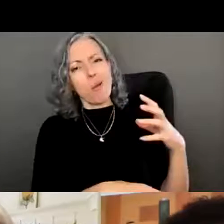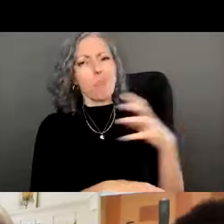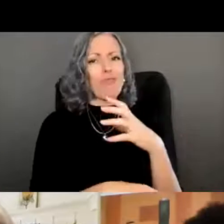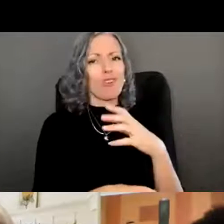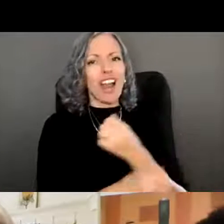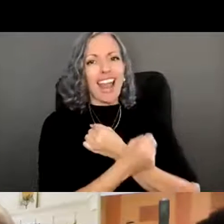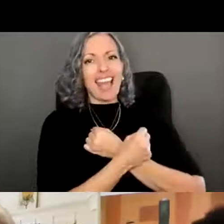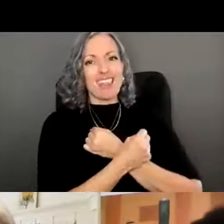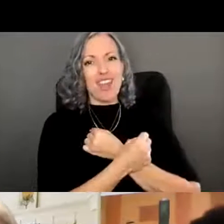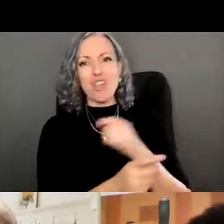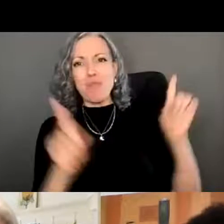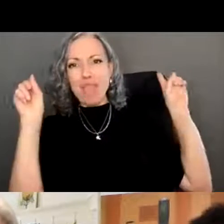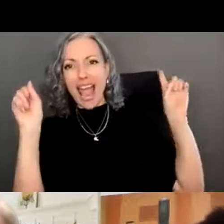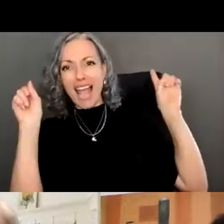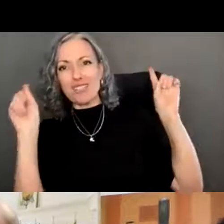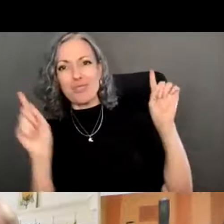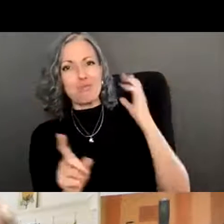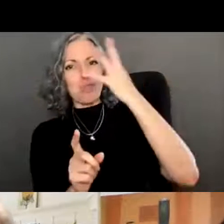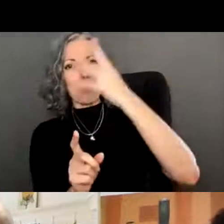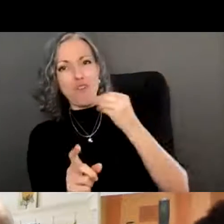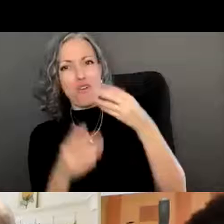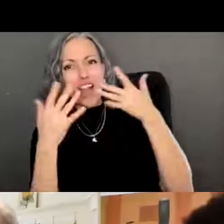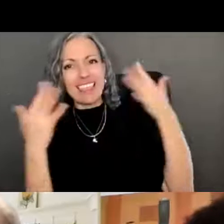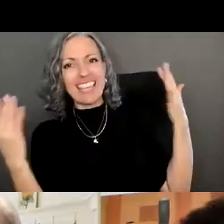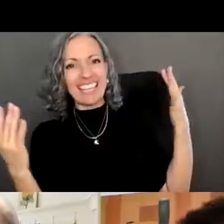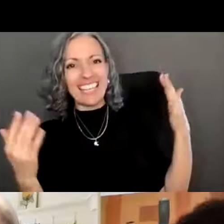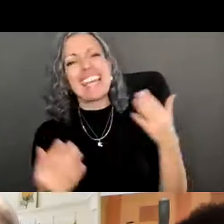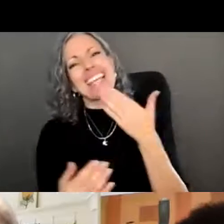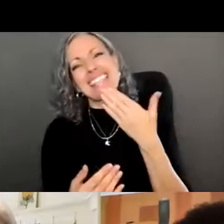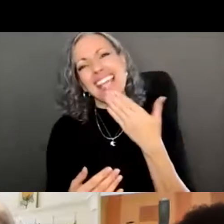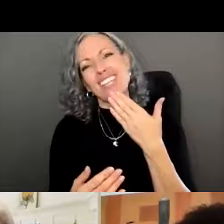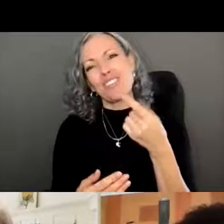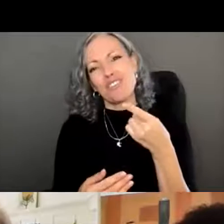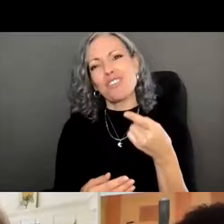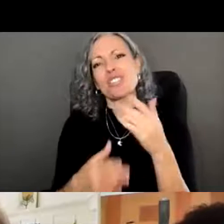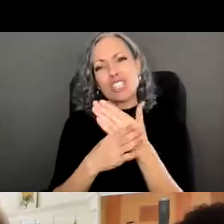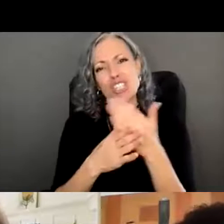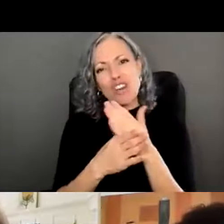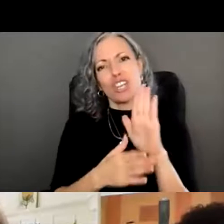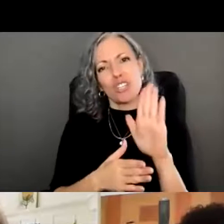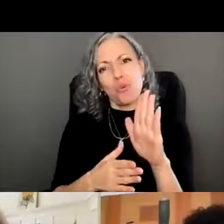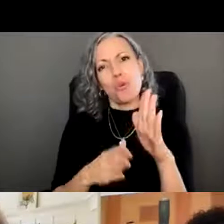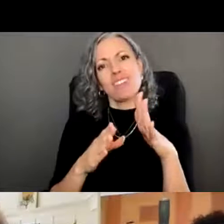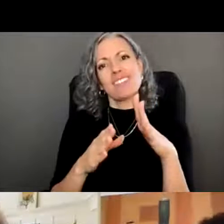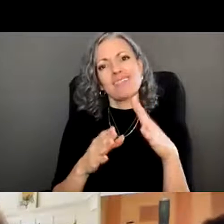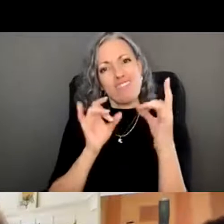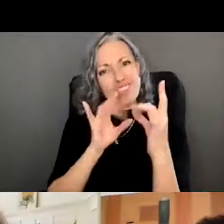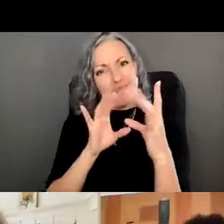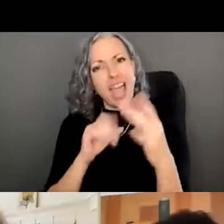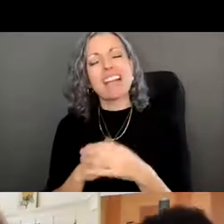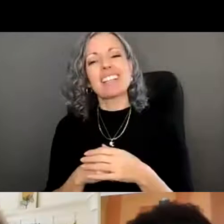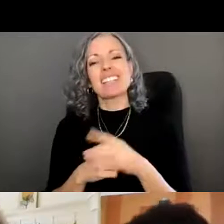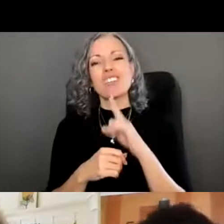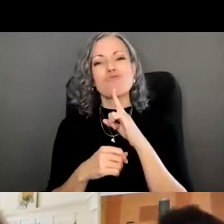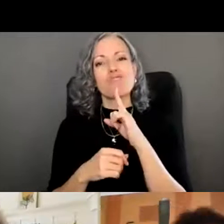love your background. It is so friendly. Thank you. And thank you for sharing some of the feedback. And we